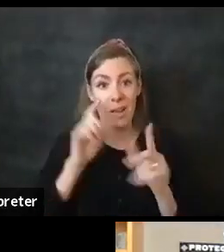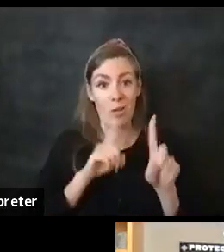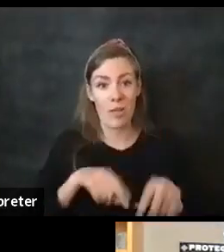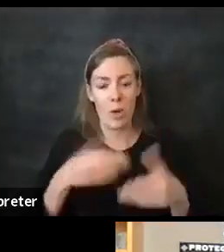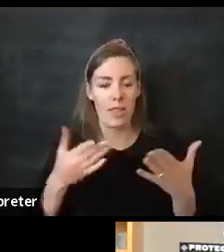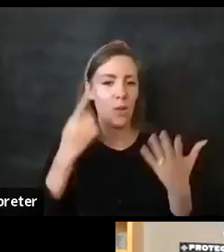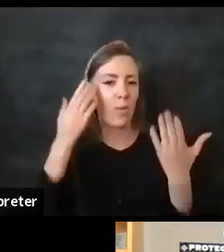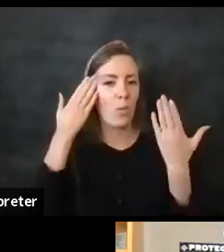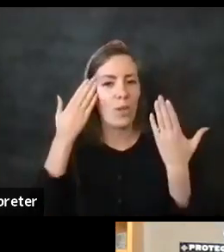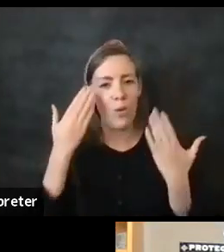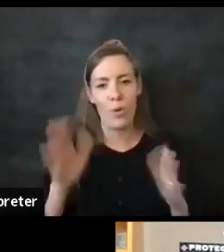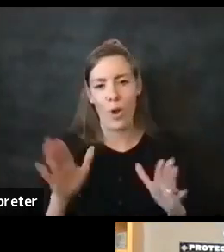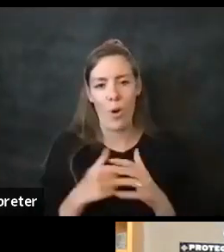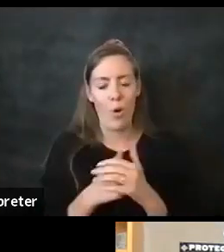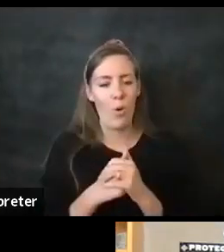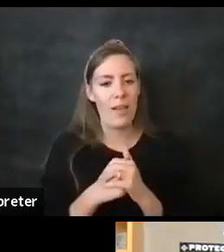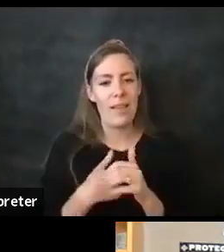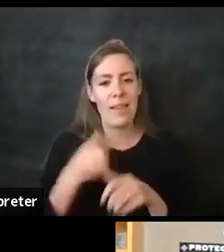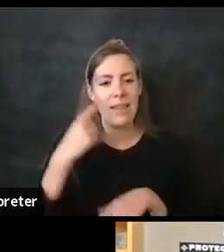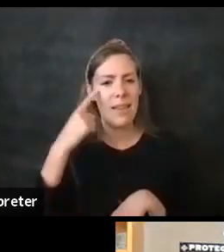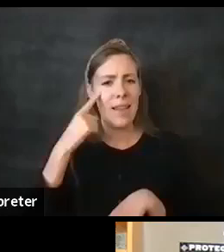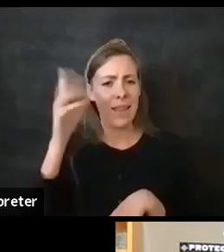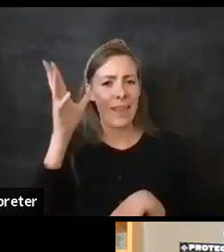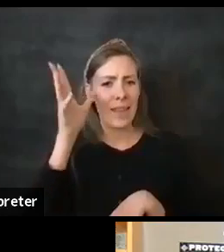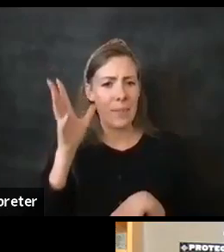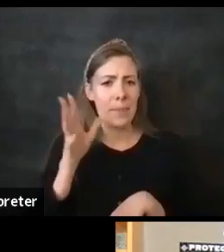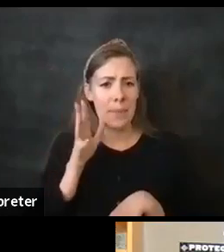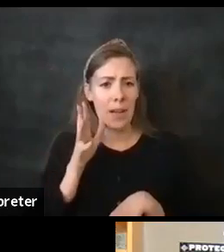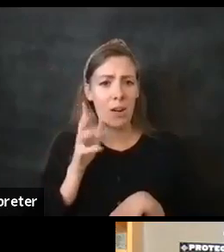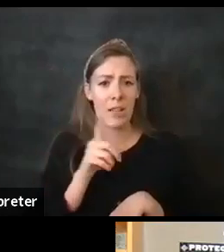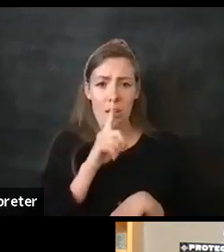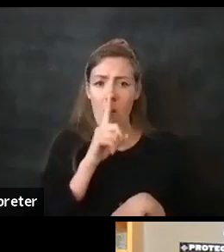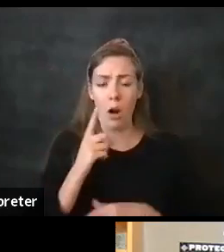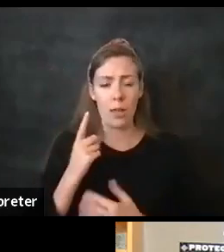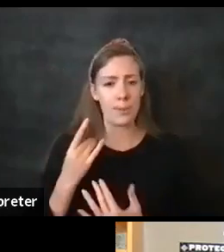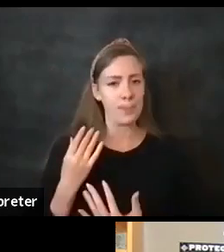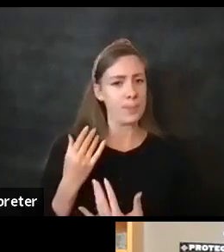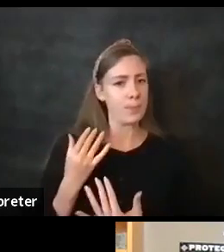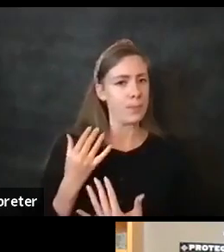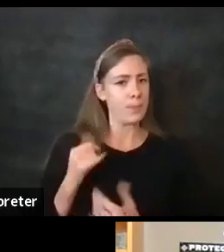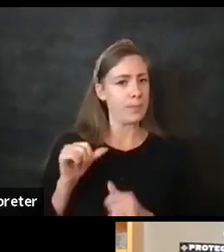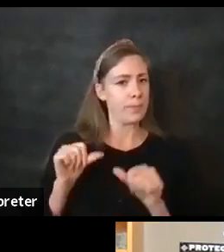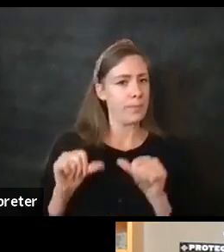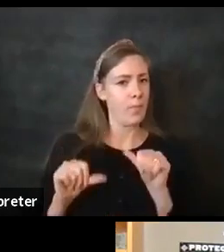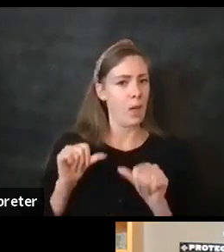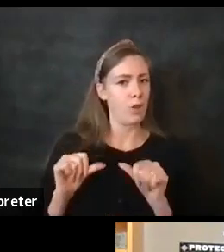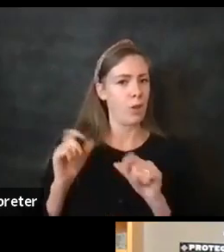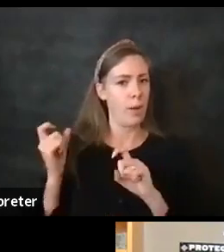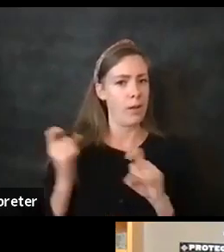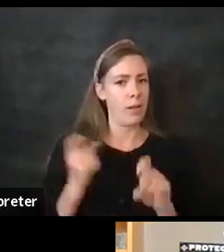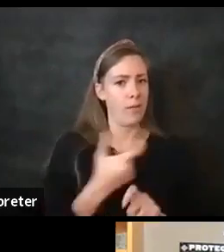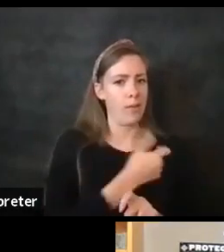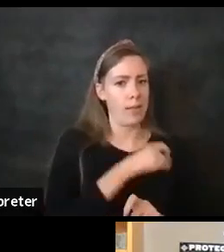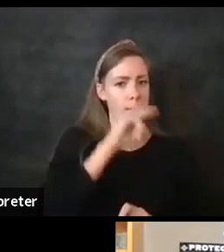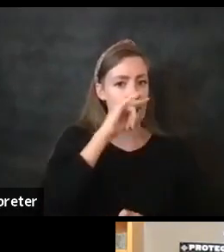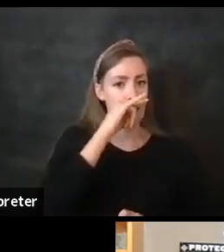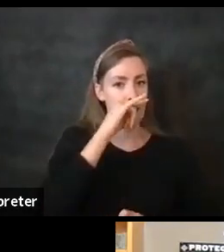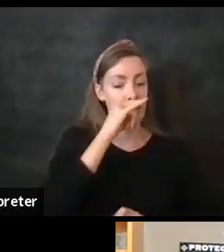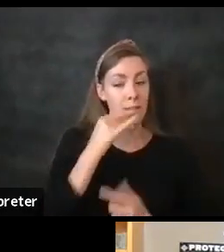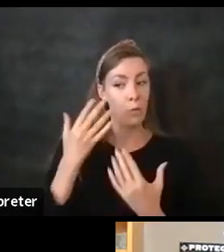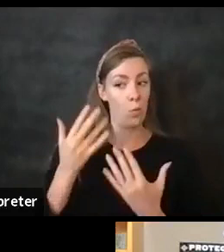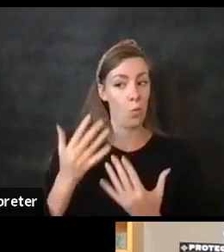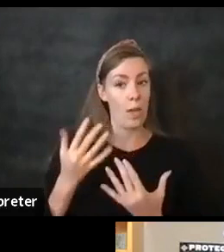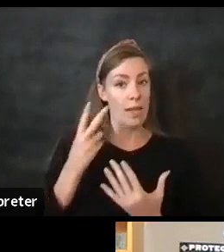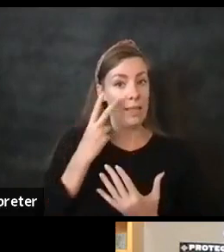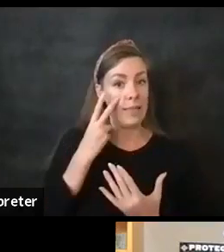that, of course. And I think parents are hesitant, and the 40% who want to wait and see, the wait and see could be